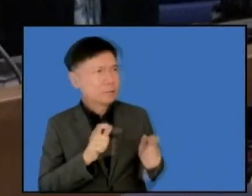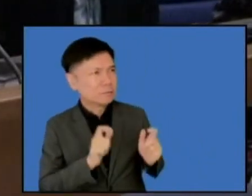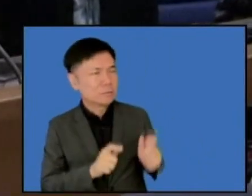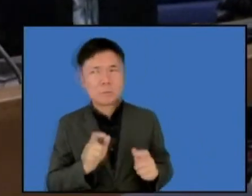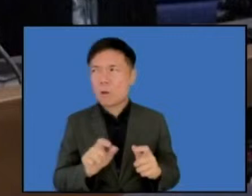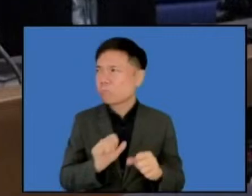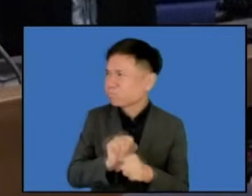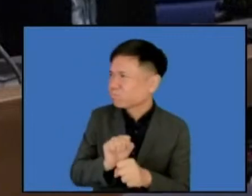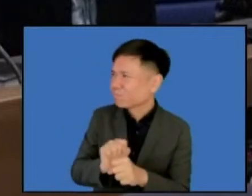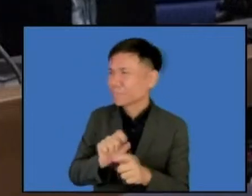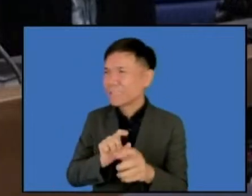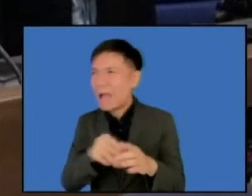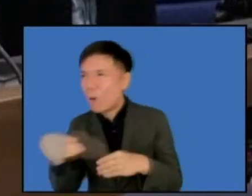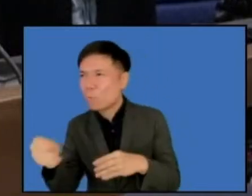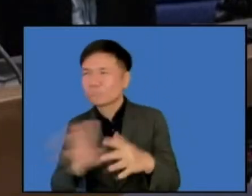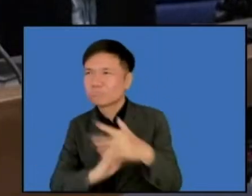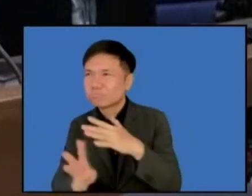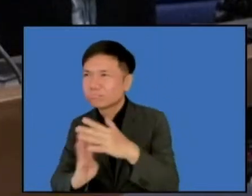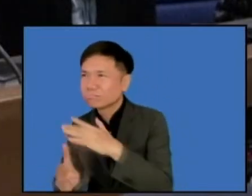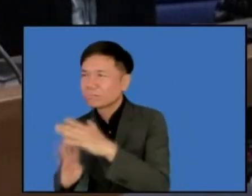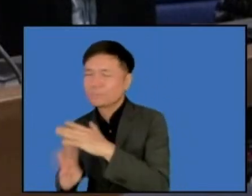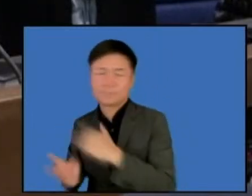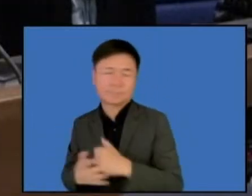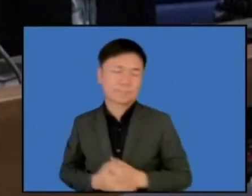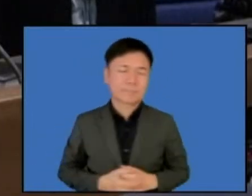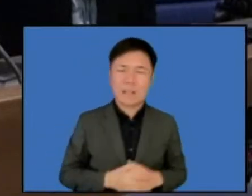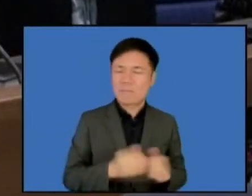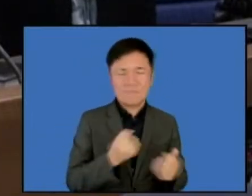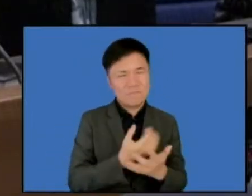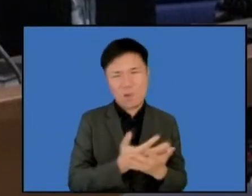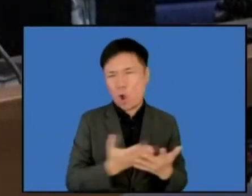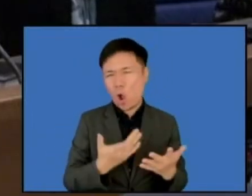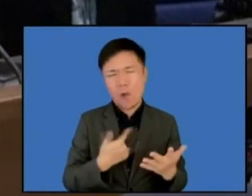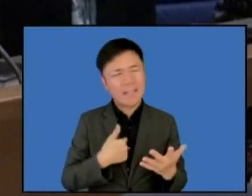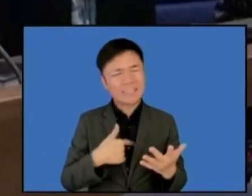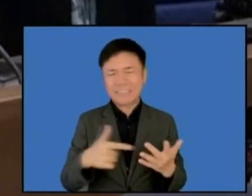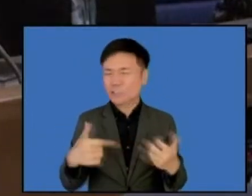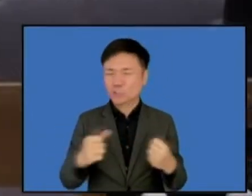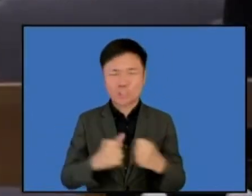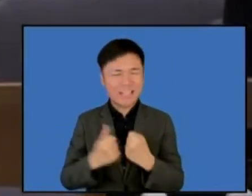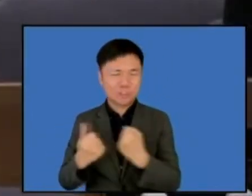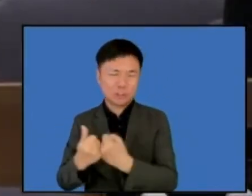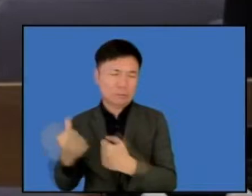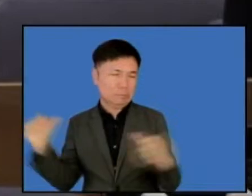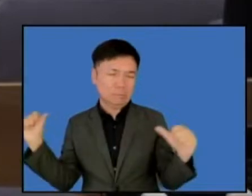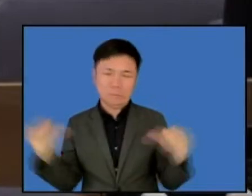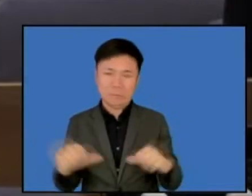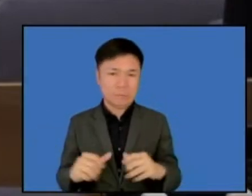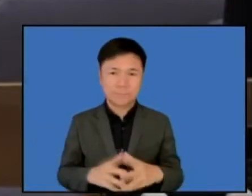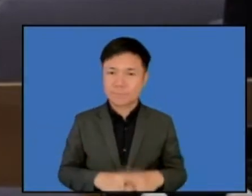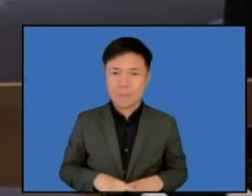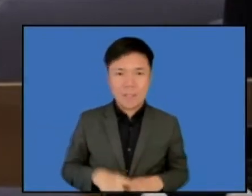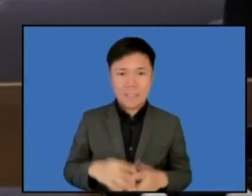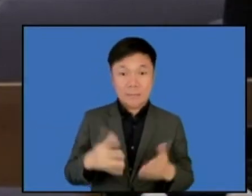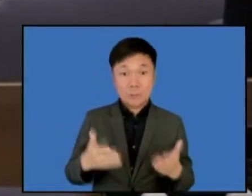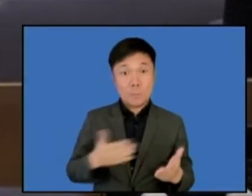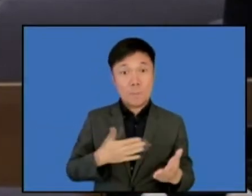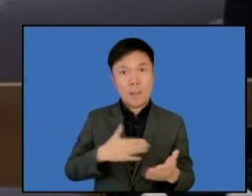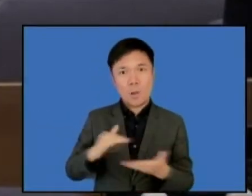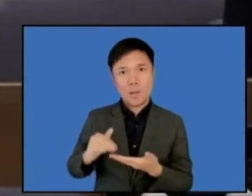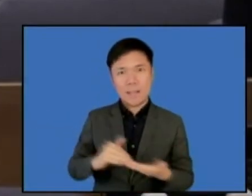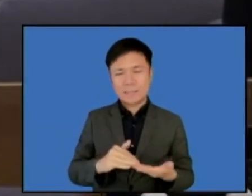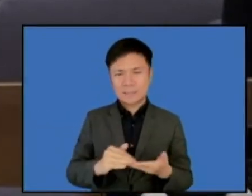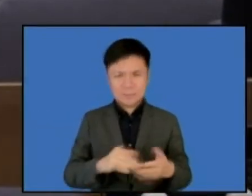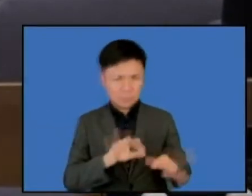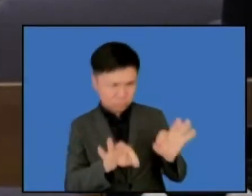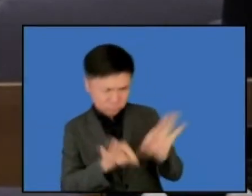And this is not an easy process because it involves lots of challenges. A recent study carried out by ROIM Nepal, covering over 800 households,